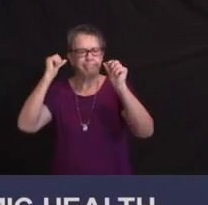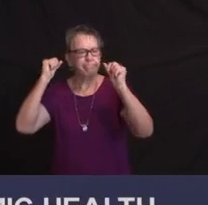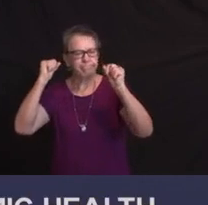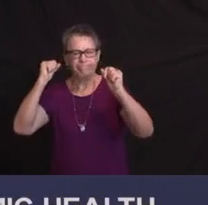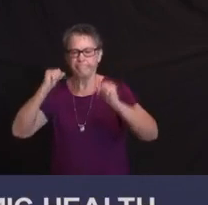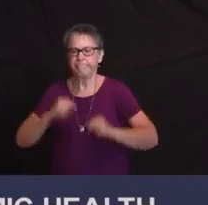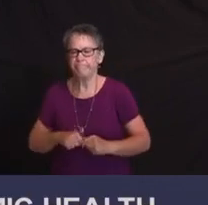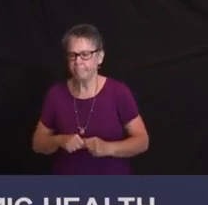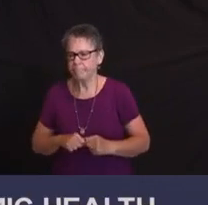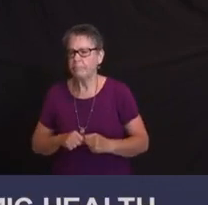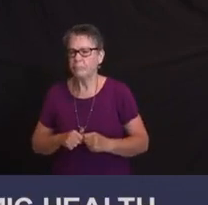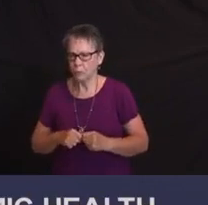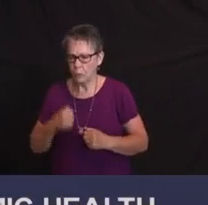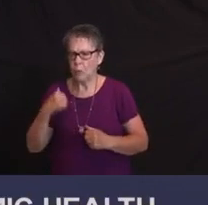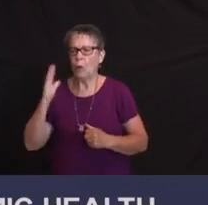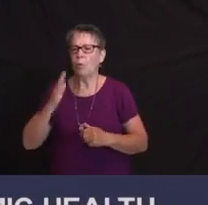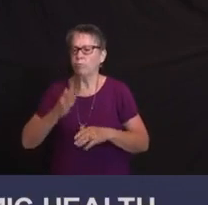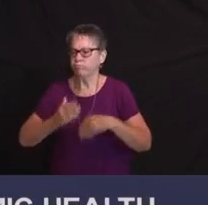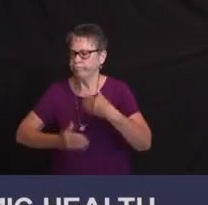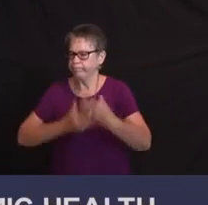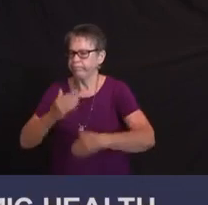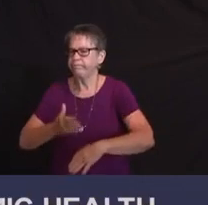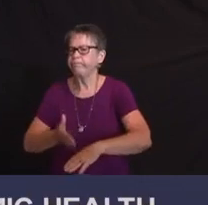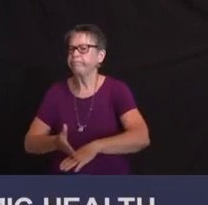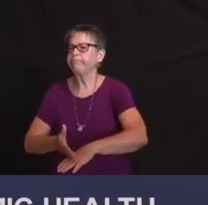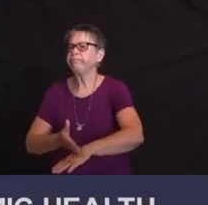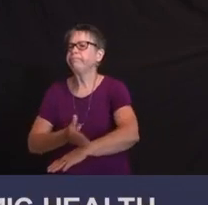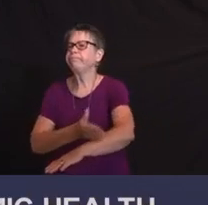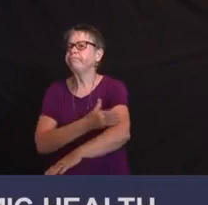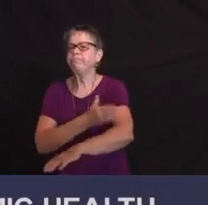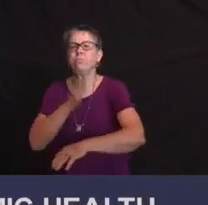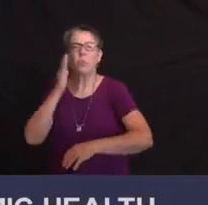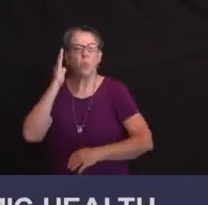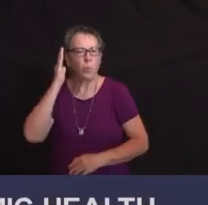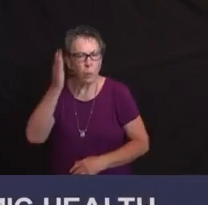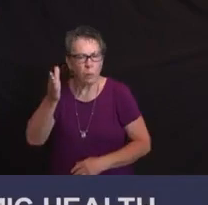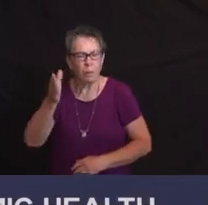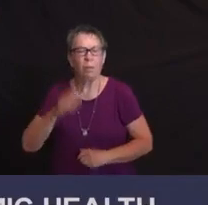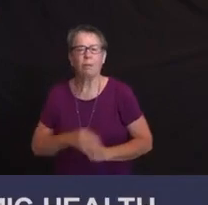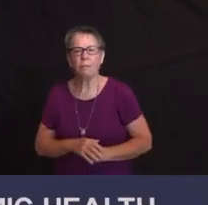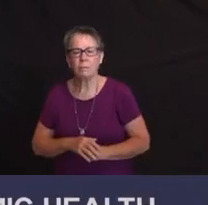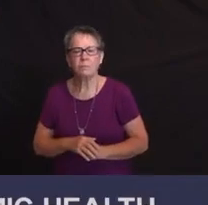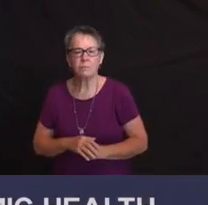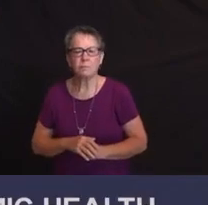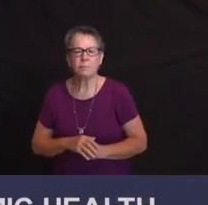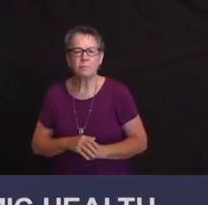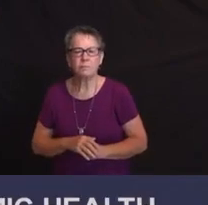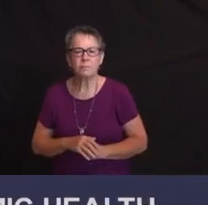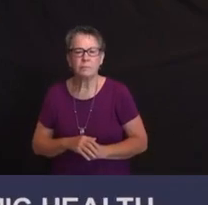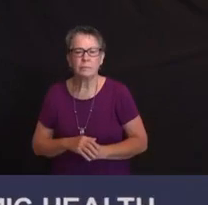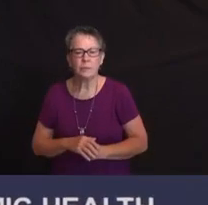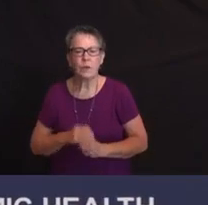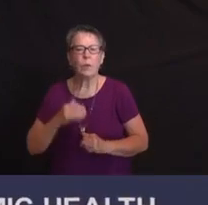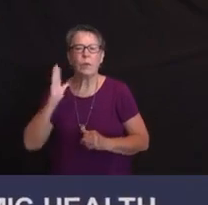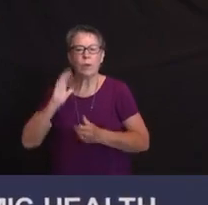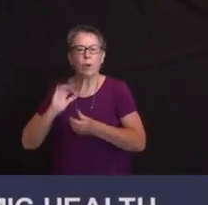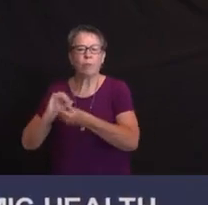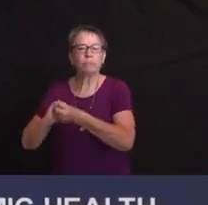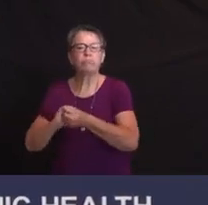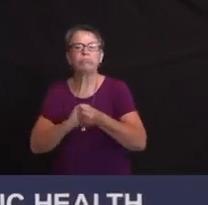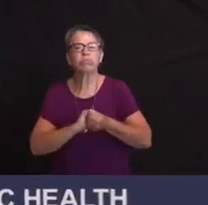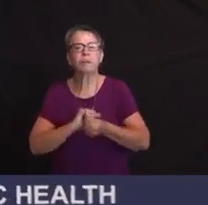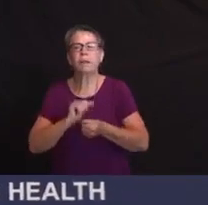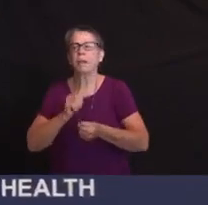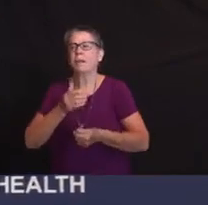way. I think we'll get to an even better place sooner than later, and we'll get there together. Thanks, everybody. God bless.